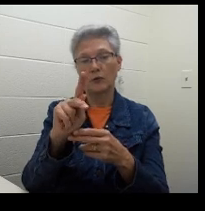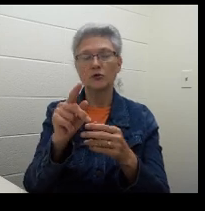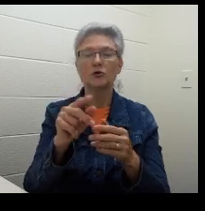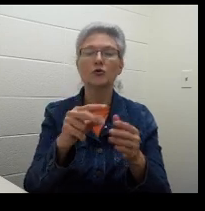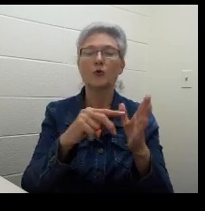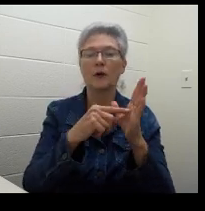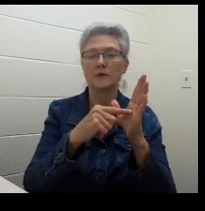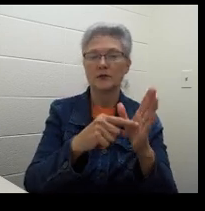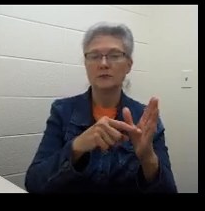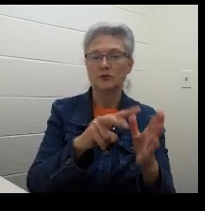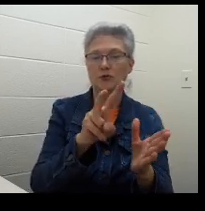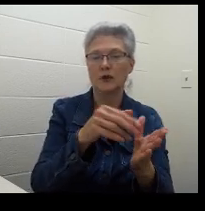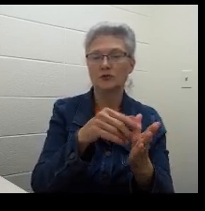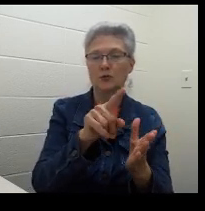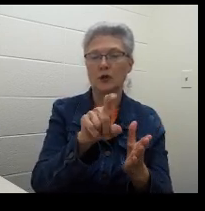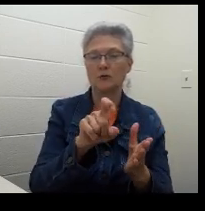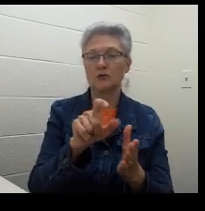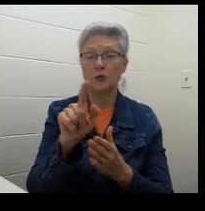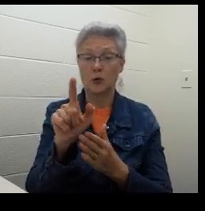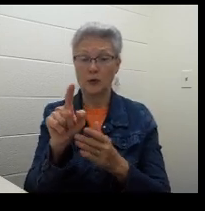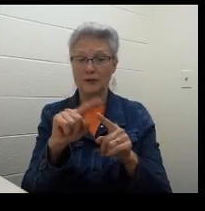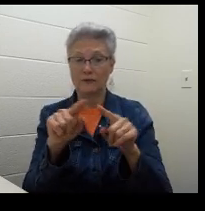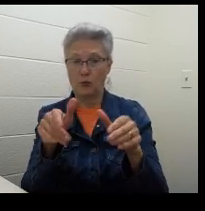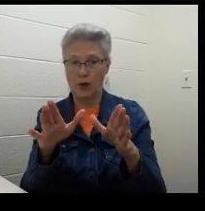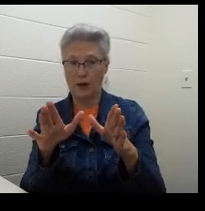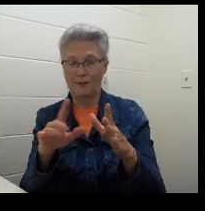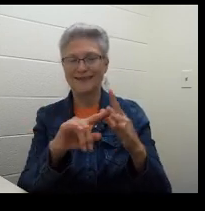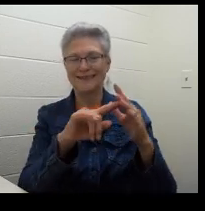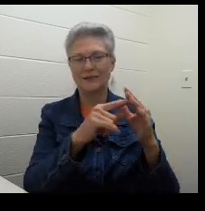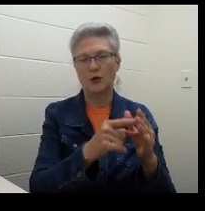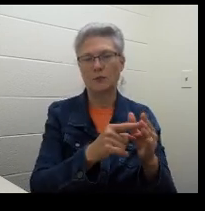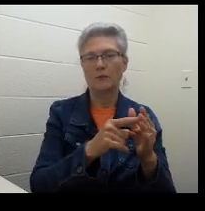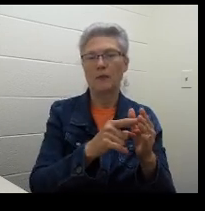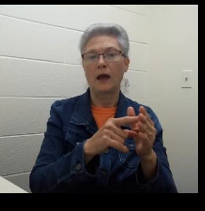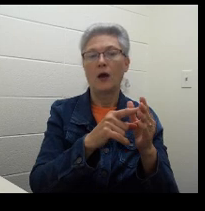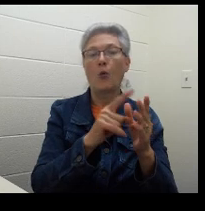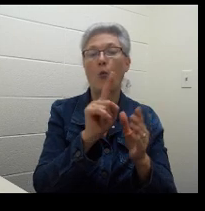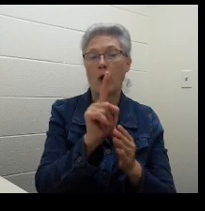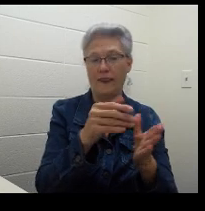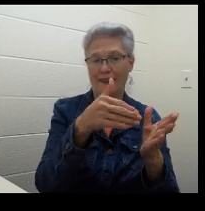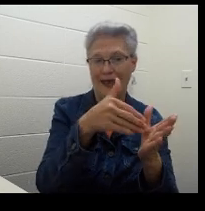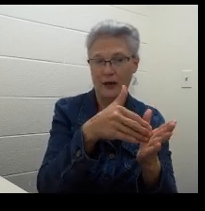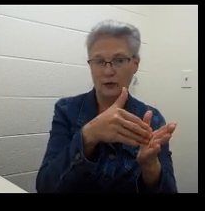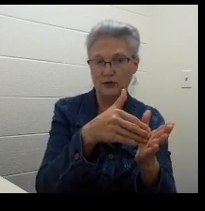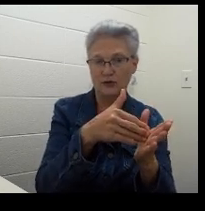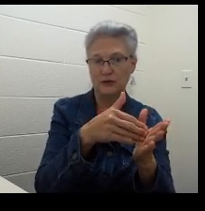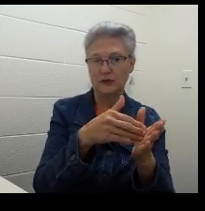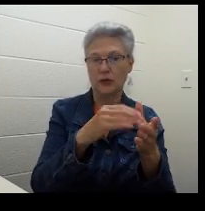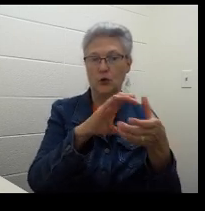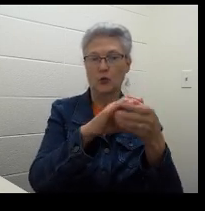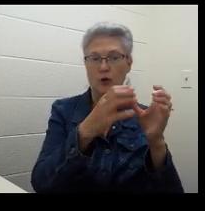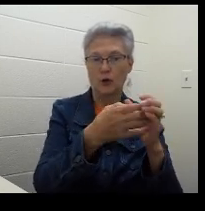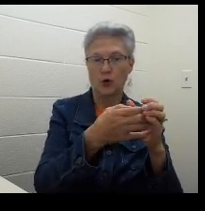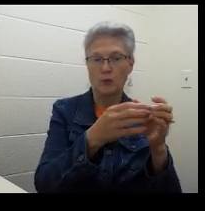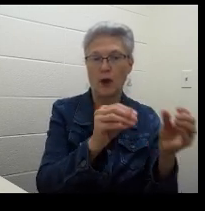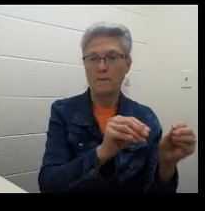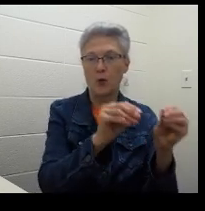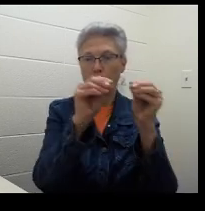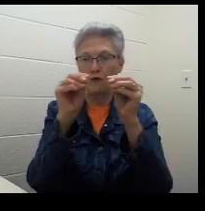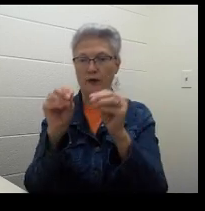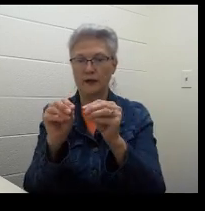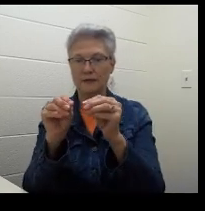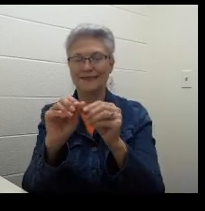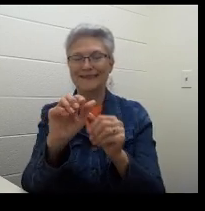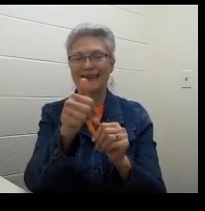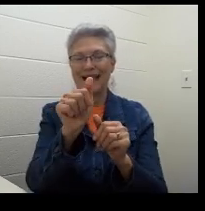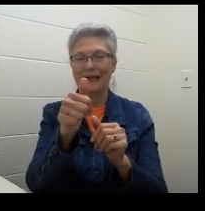2,121 in a different way. I'm going to start by regrouping one of the thousands. When I regroup 1,000, I can turn it into